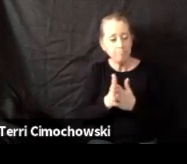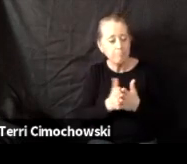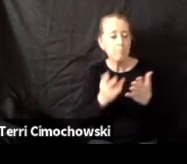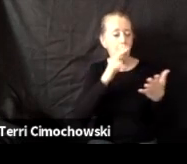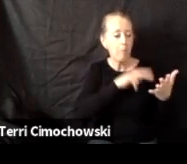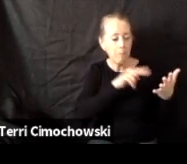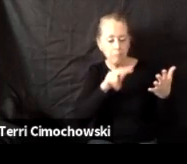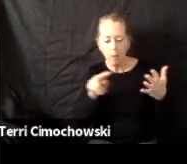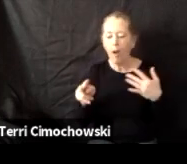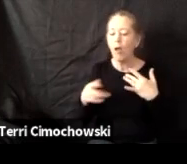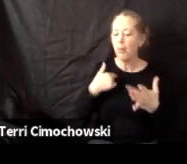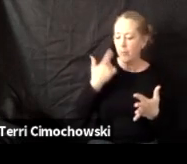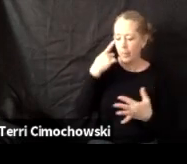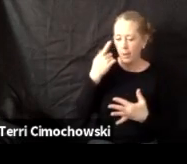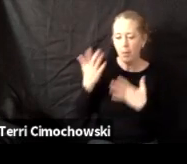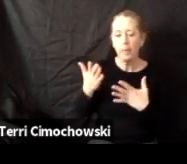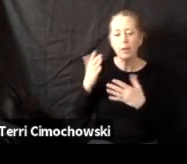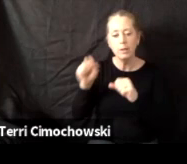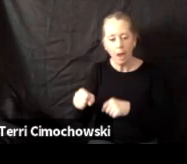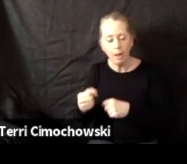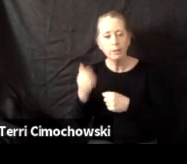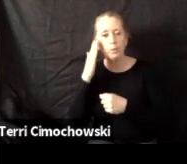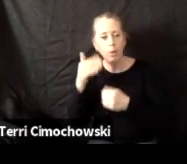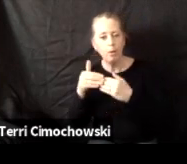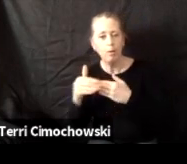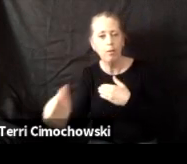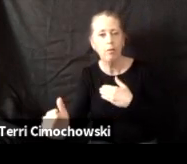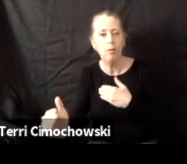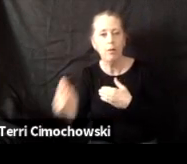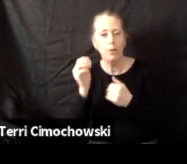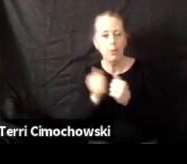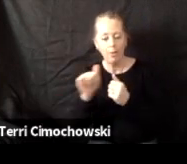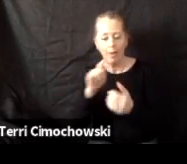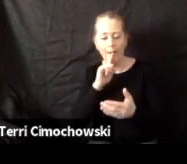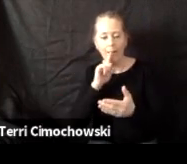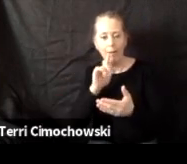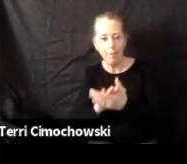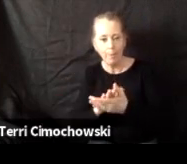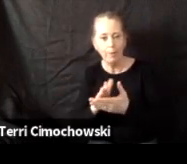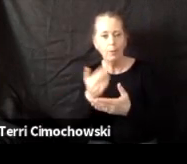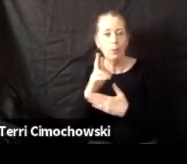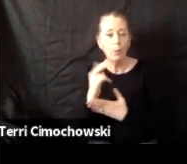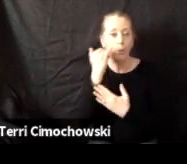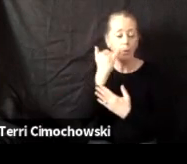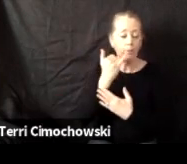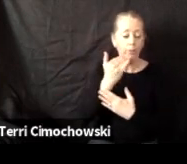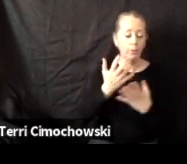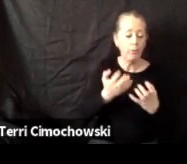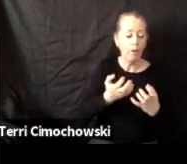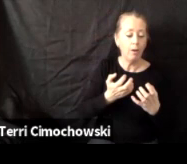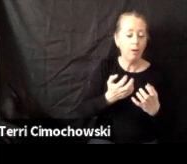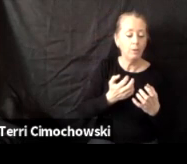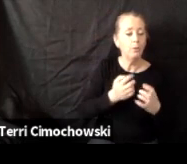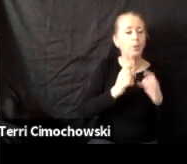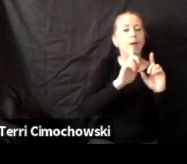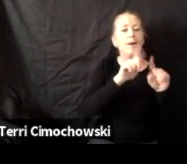have at that time, if you are going to move forward with your commitment to 196 online, or if you would like to go to your